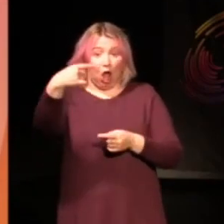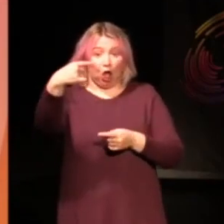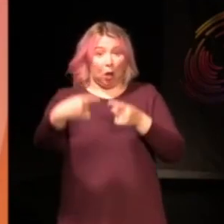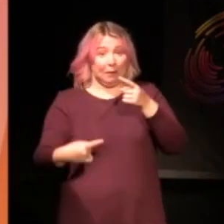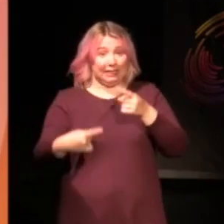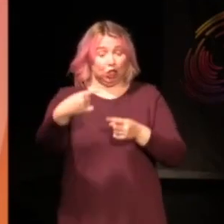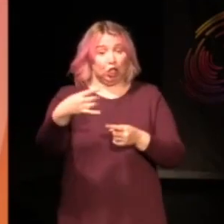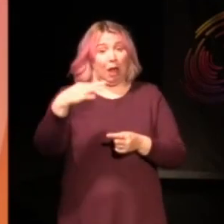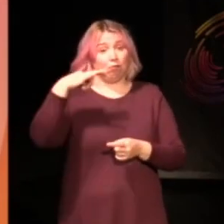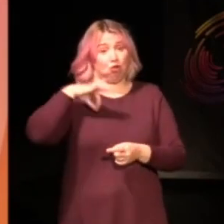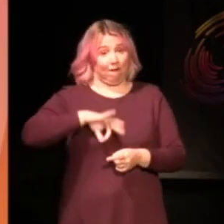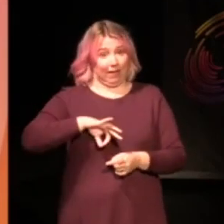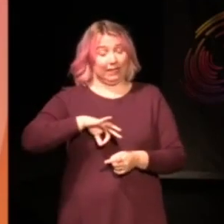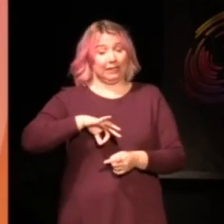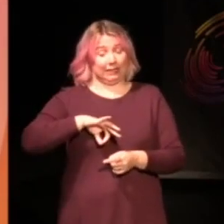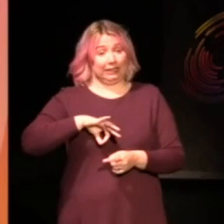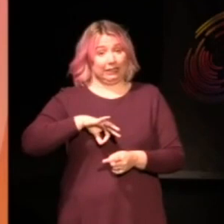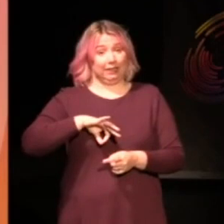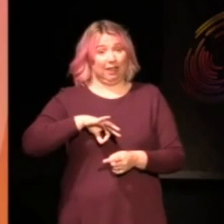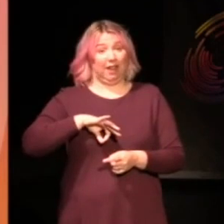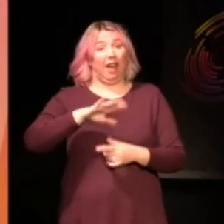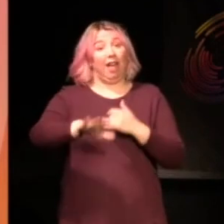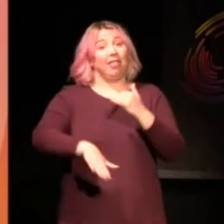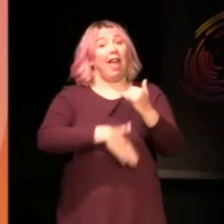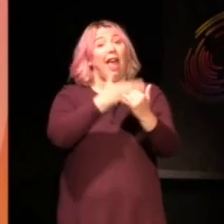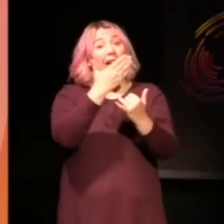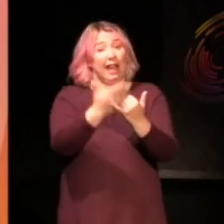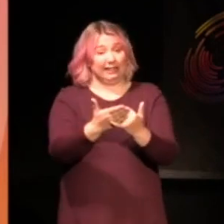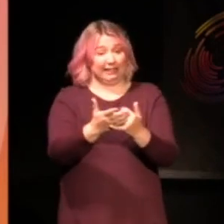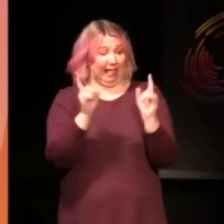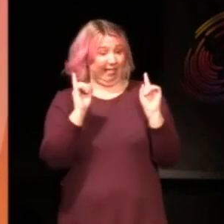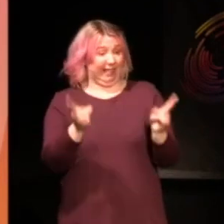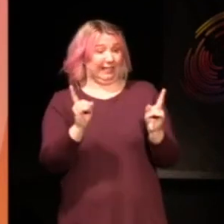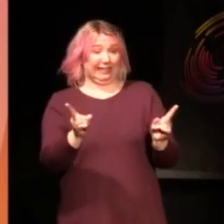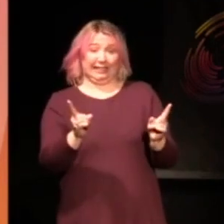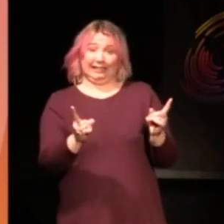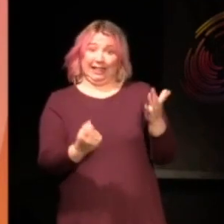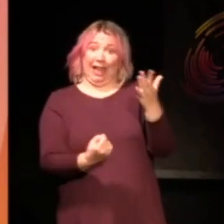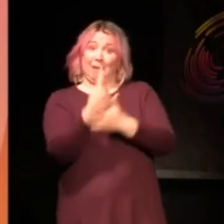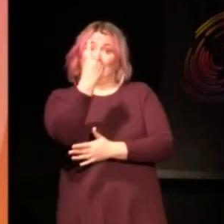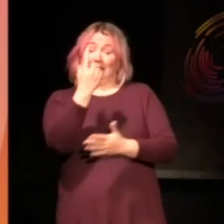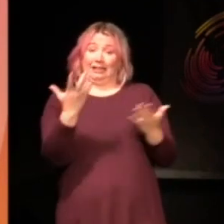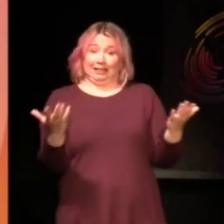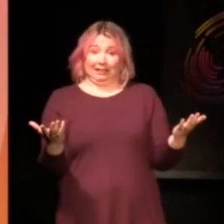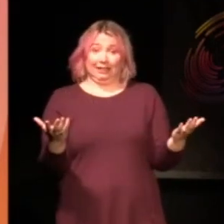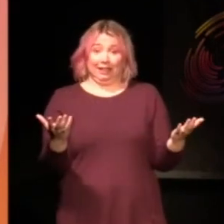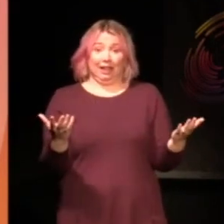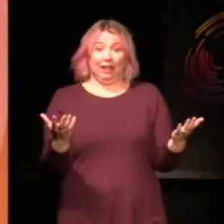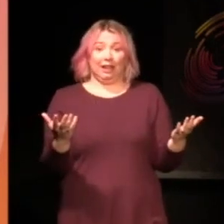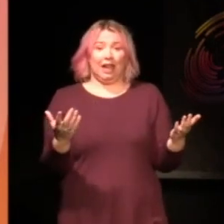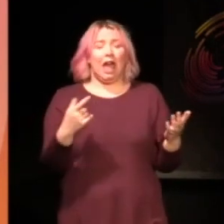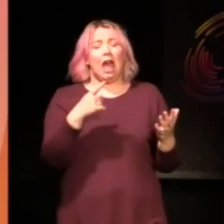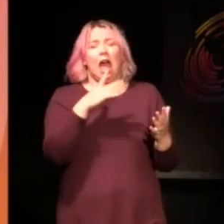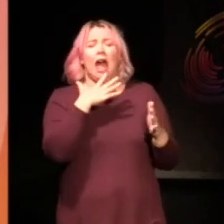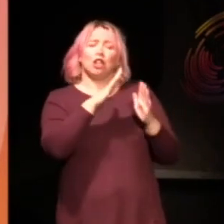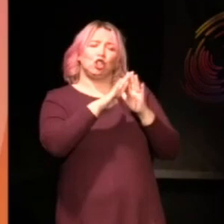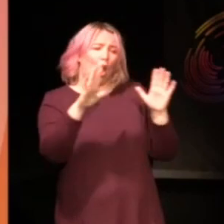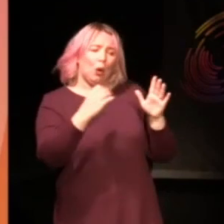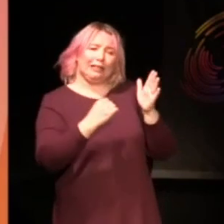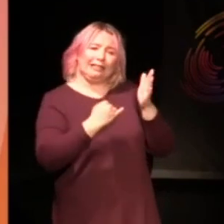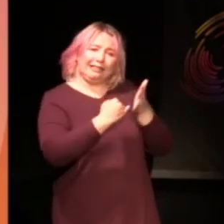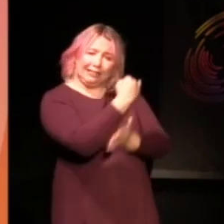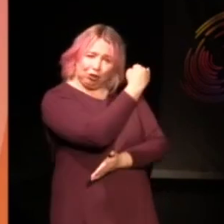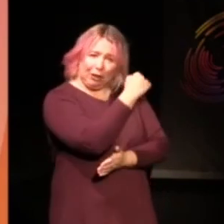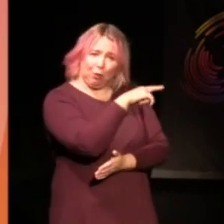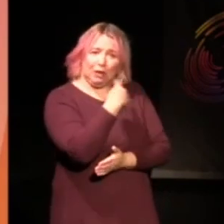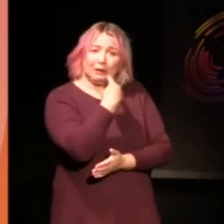profit inevitably end up in the way we are. So I think you don't disagree with what you say, but I don't